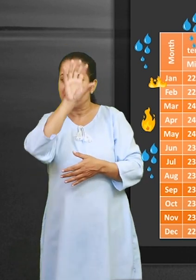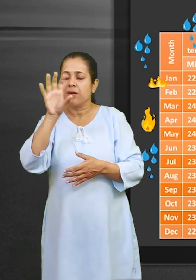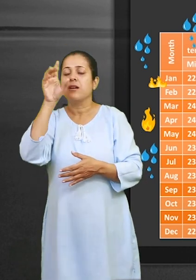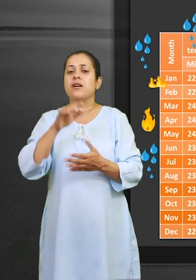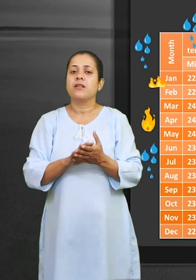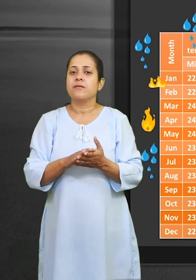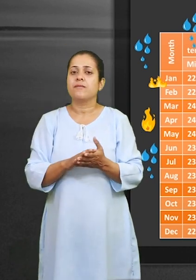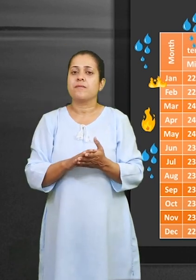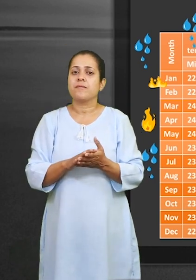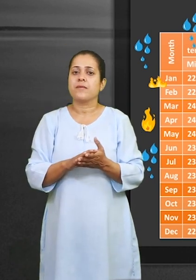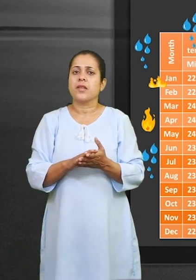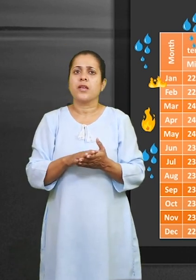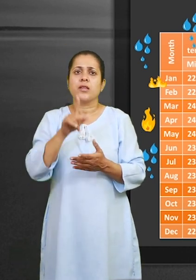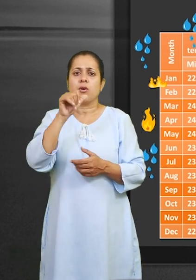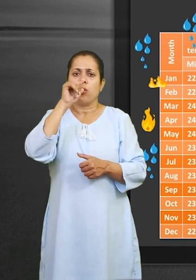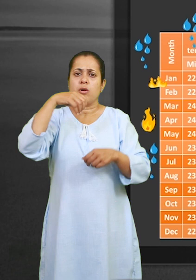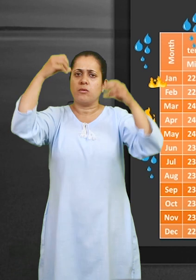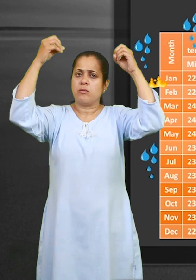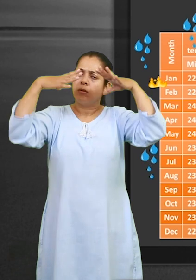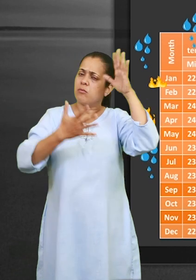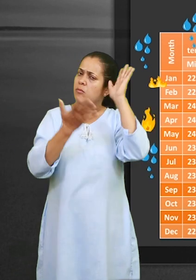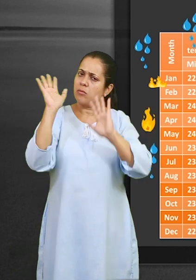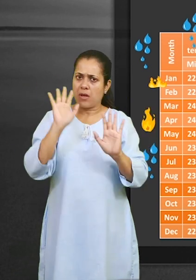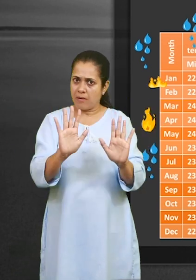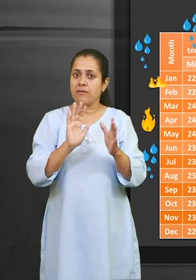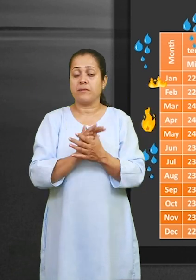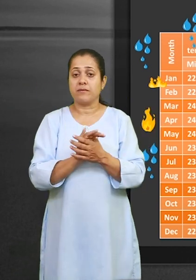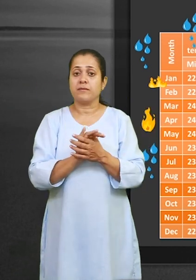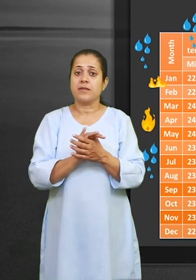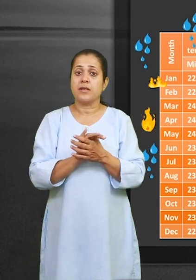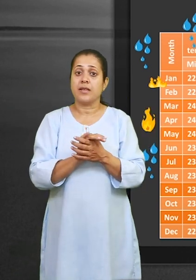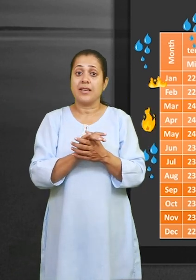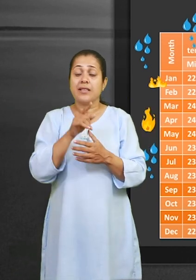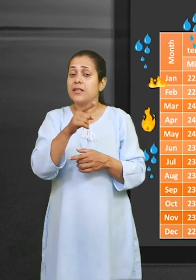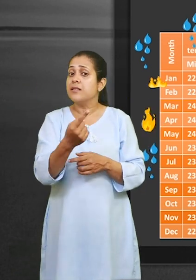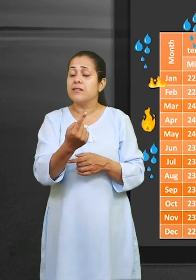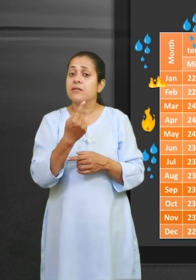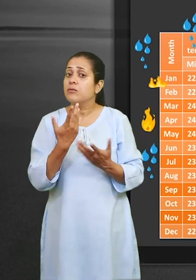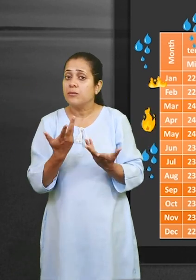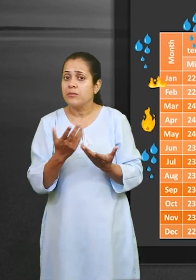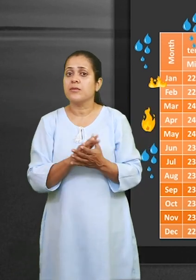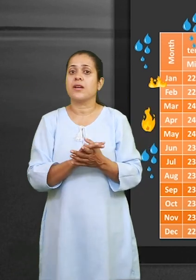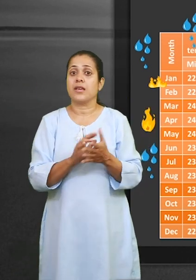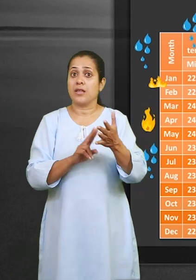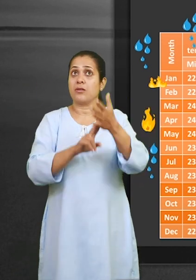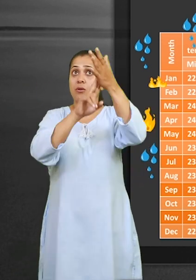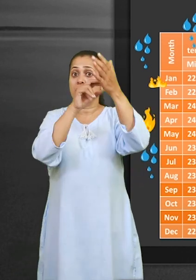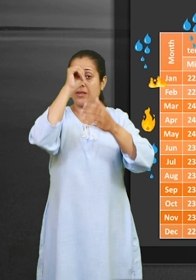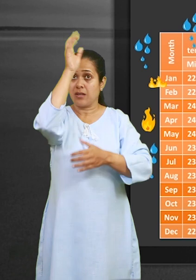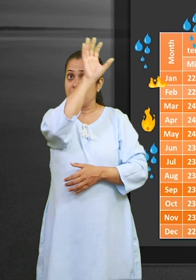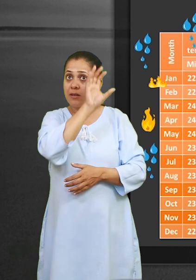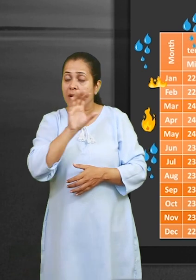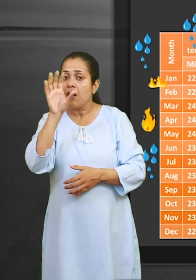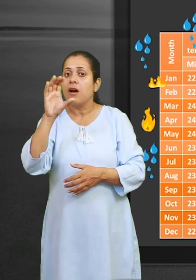Most of the times they receive plenty of rainfall, and this tells us that the North Indian state